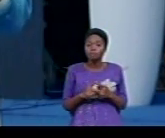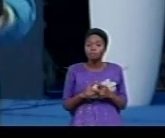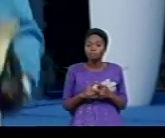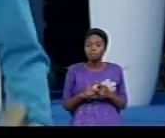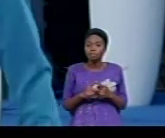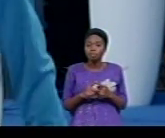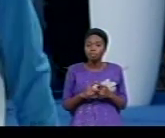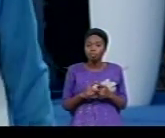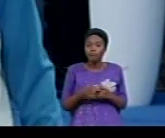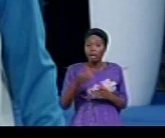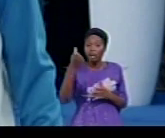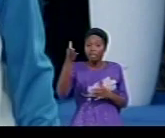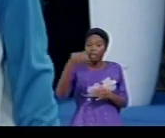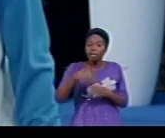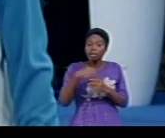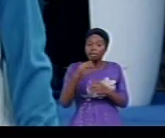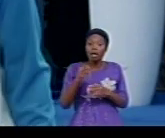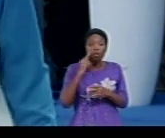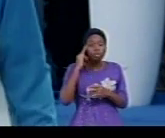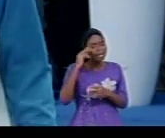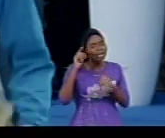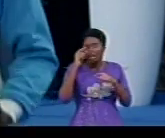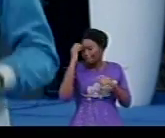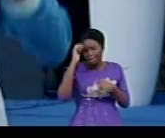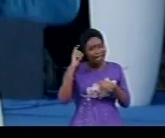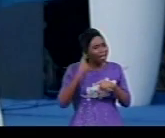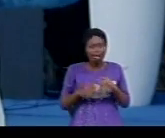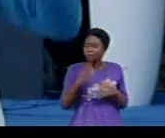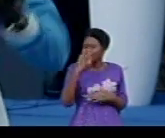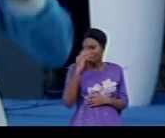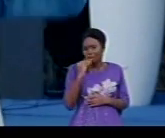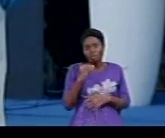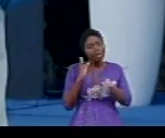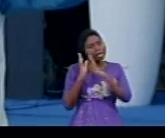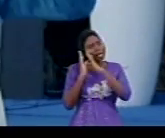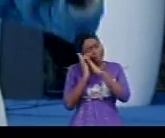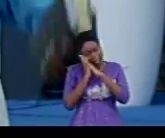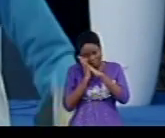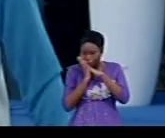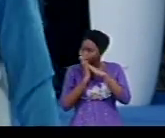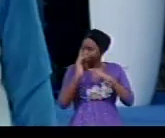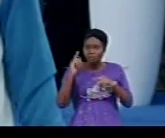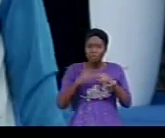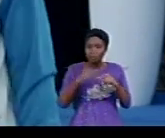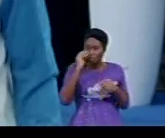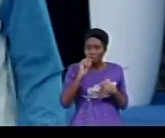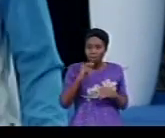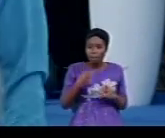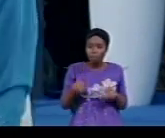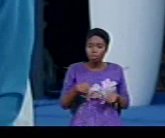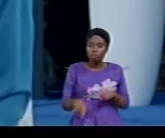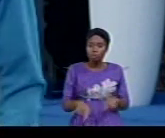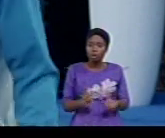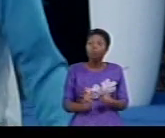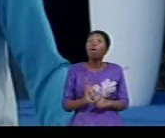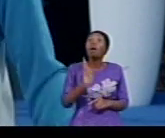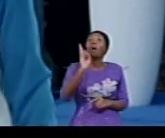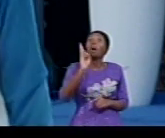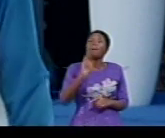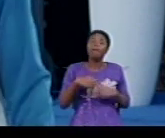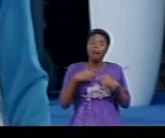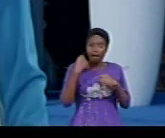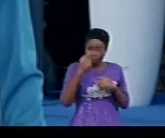over there in the hostel, I couldn't sleep. I lie down, I have to put my two legs up. If I had to fix that, it